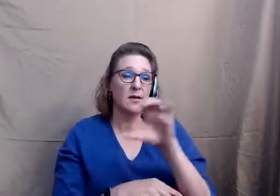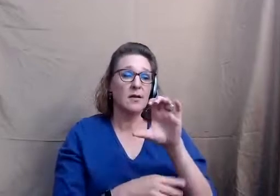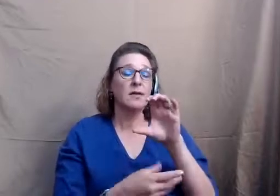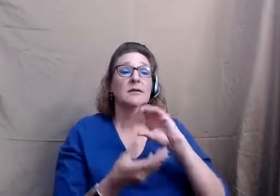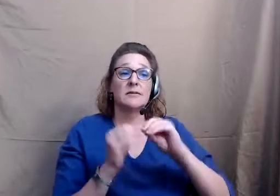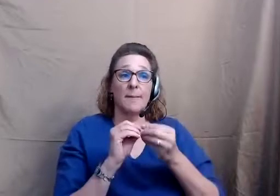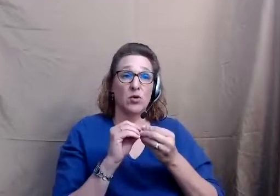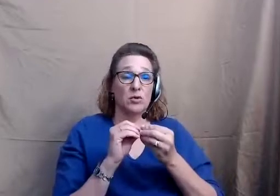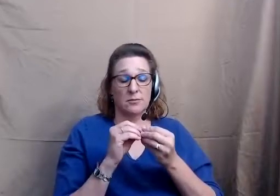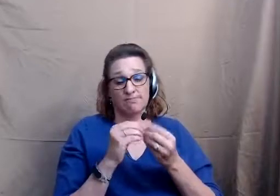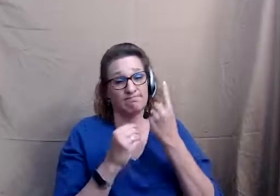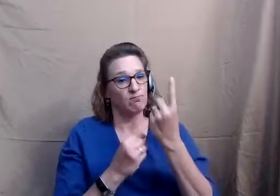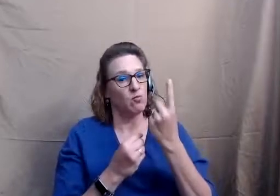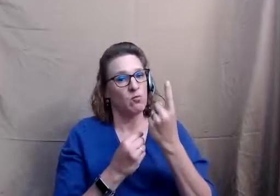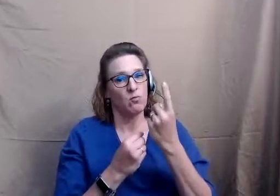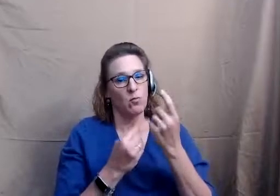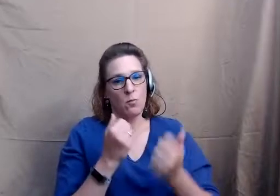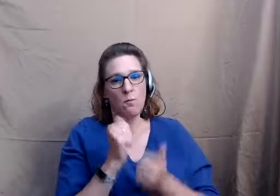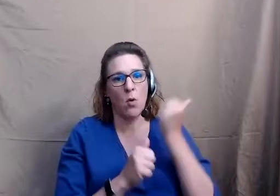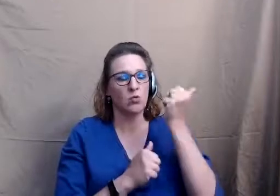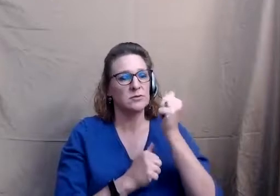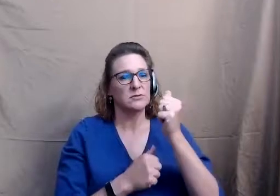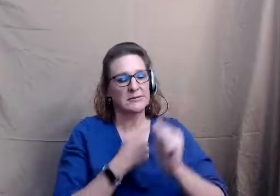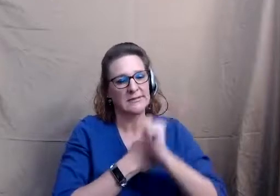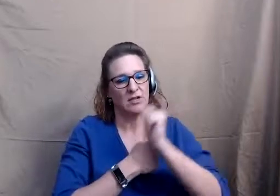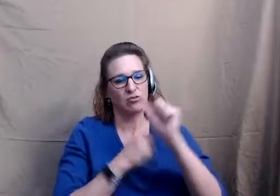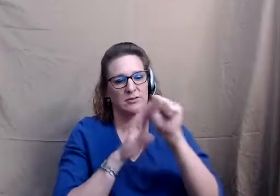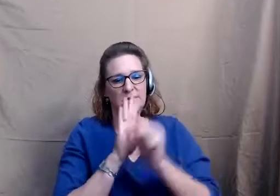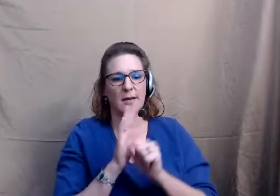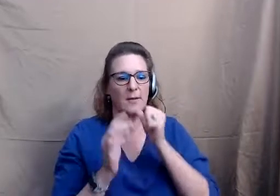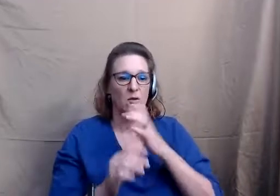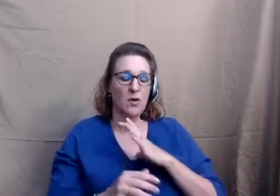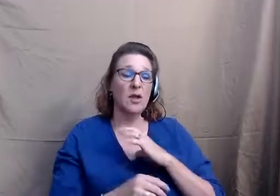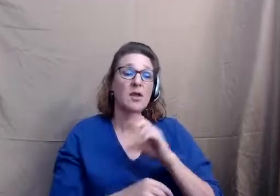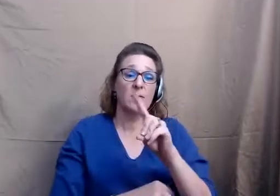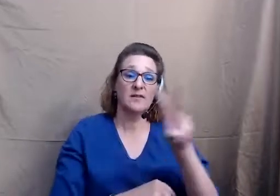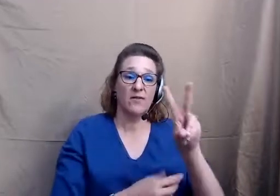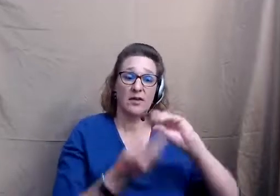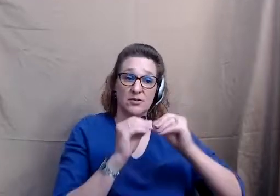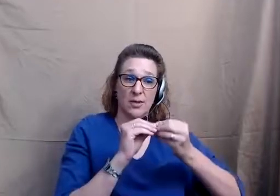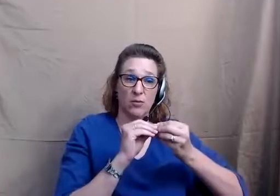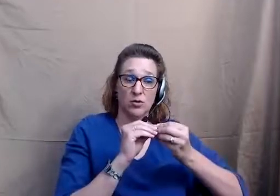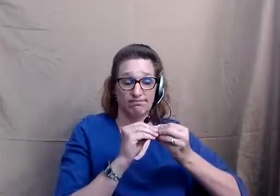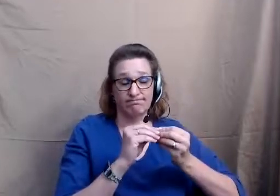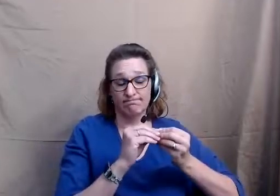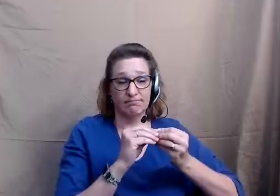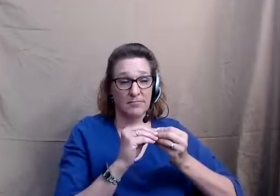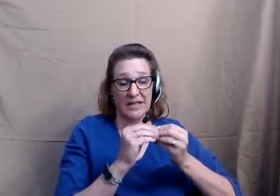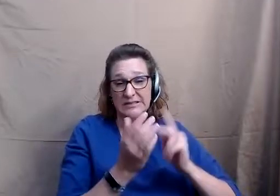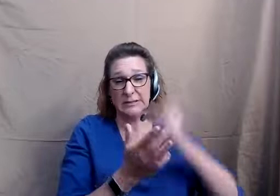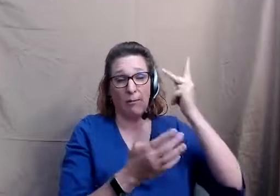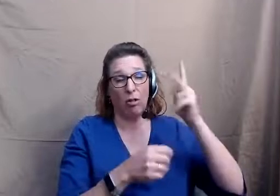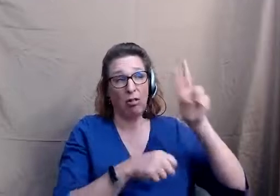one of the most dangerous states in the country to be a woman, with a rate of fatal domestic violence that has been at times double the